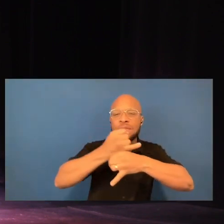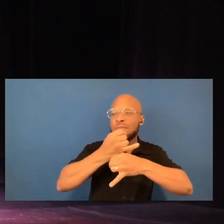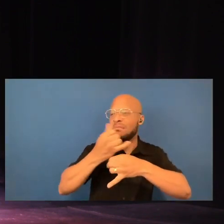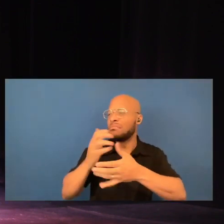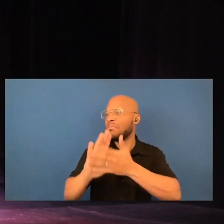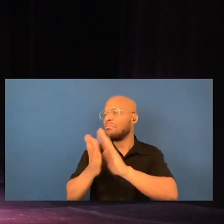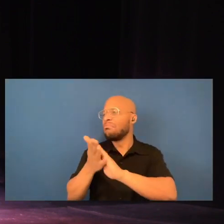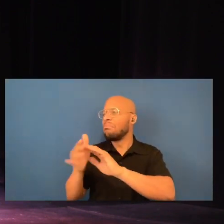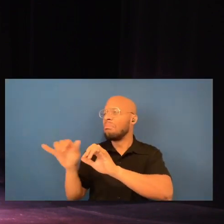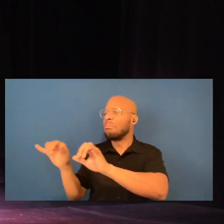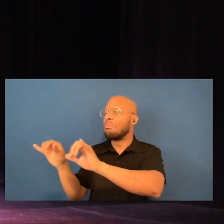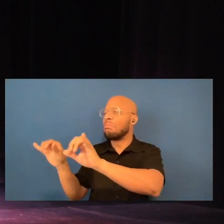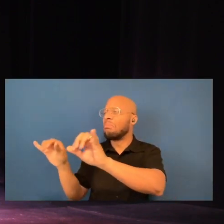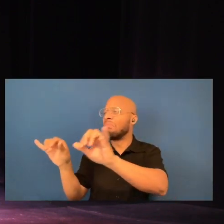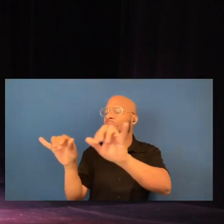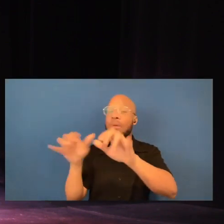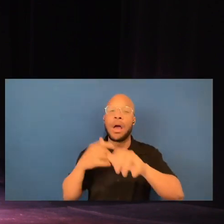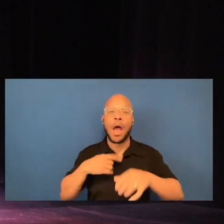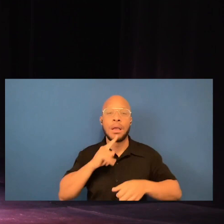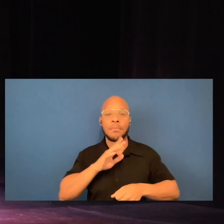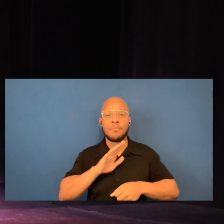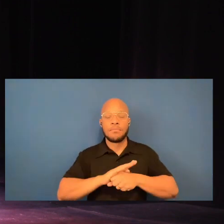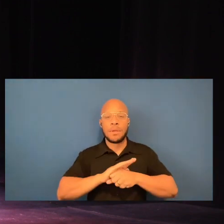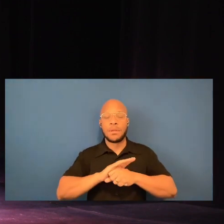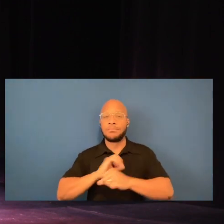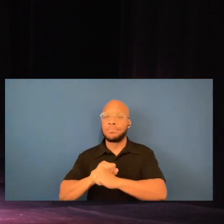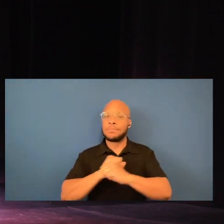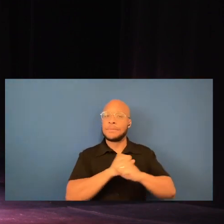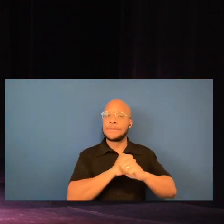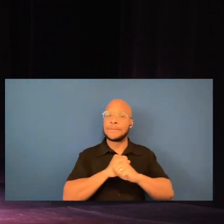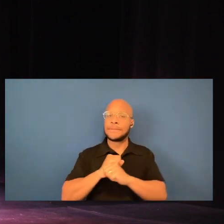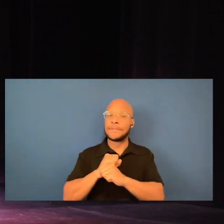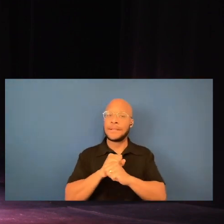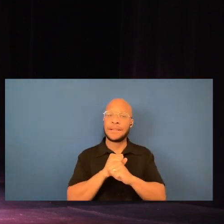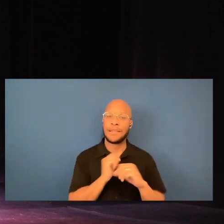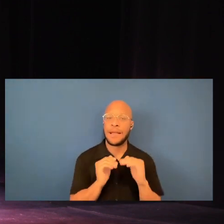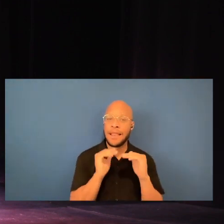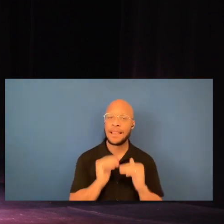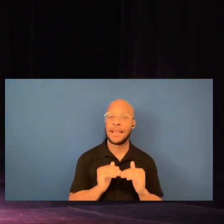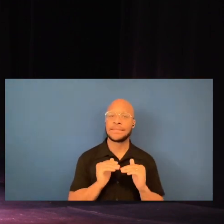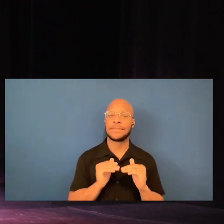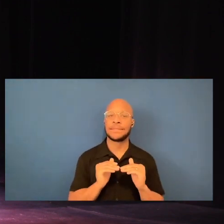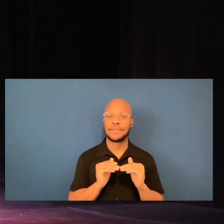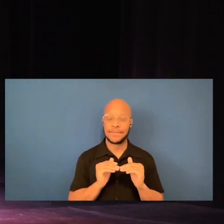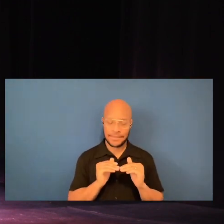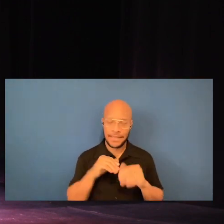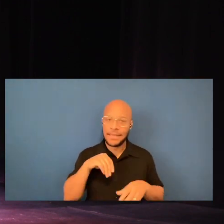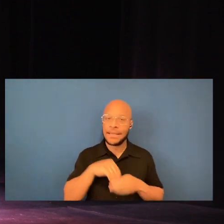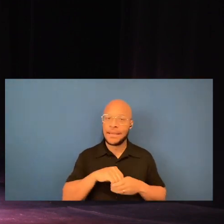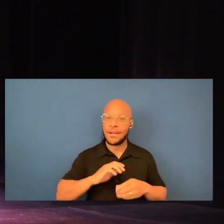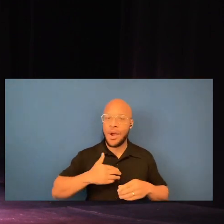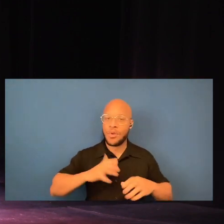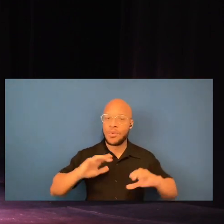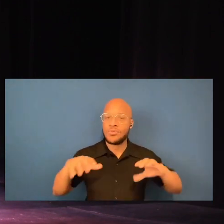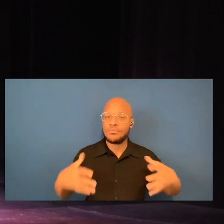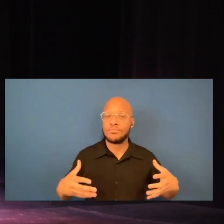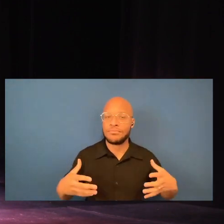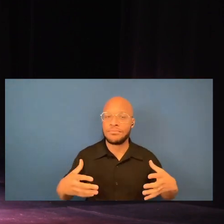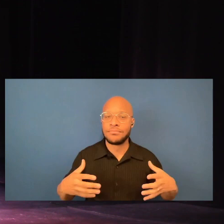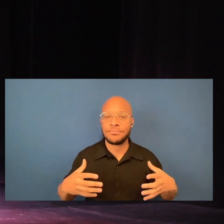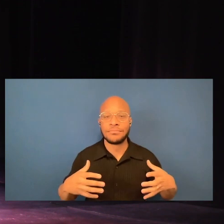protecting the least among us. That's a really great quote. And I encourage us to talk about more about what that